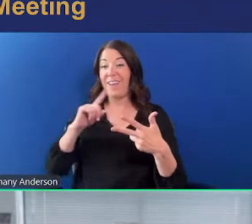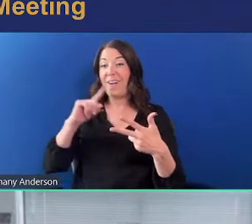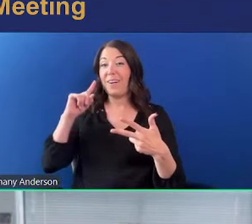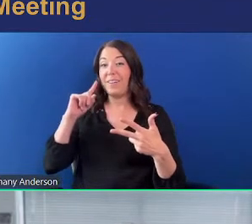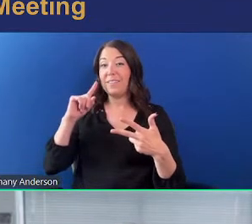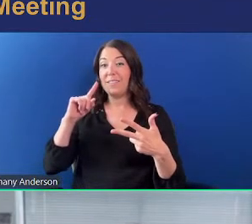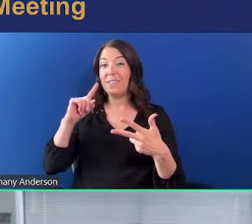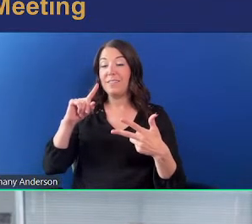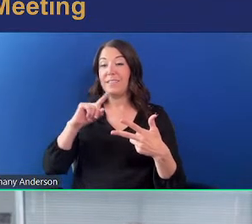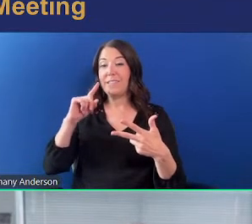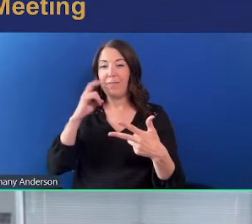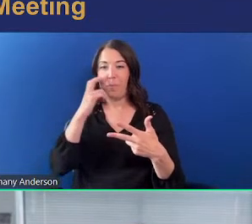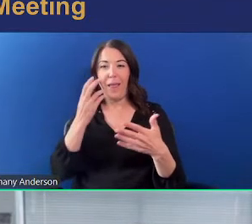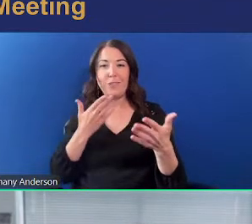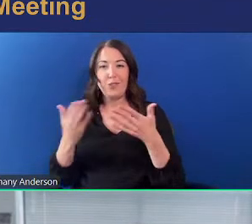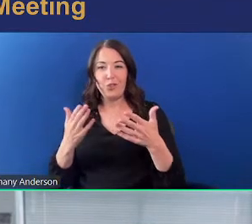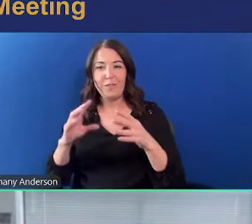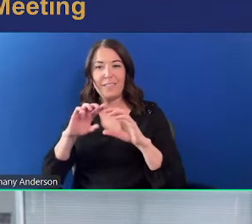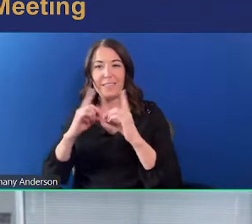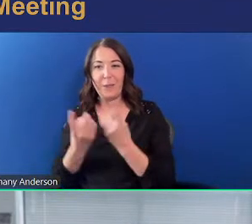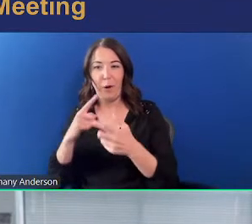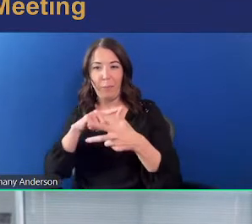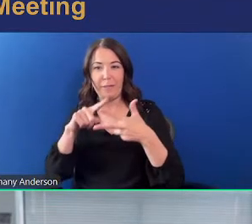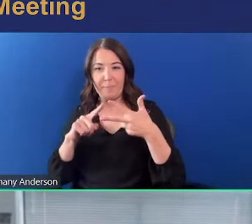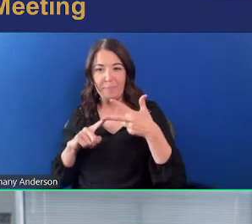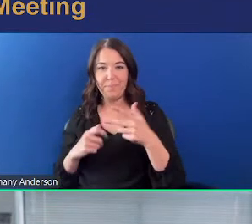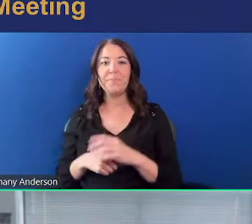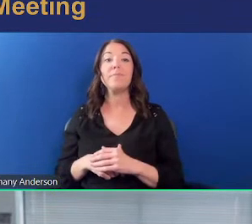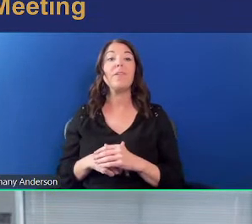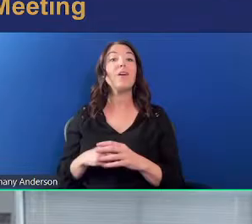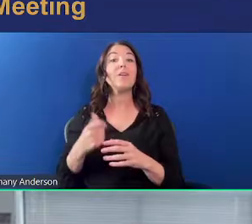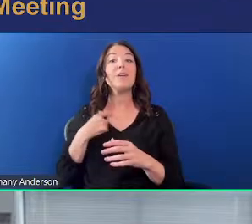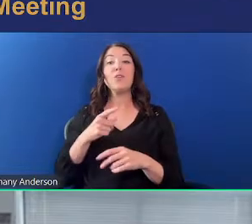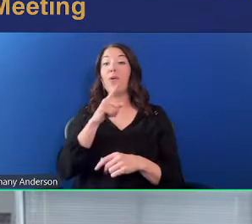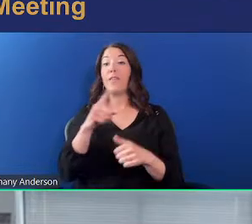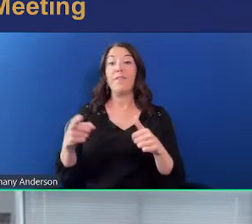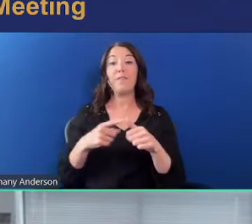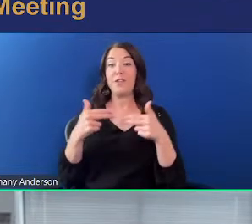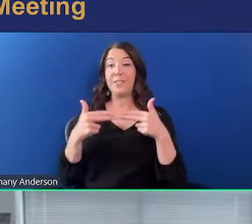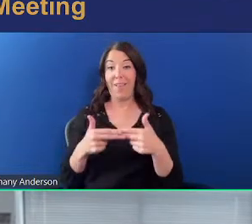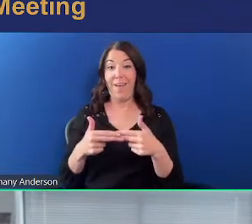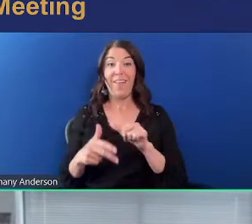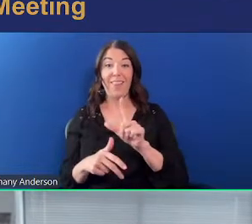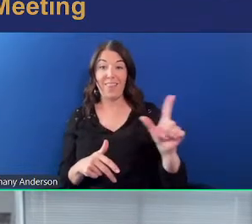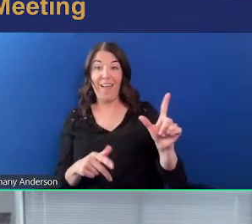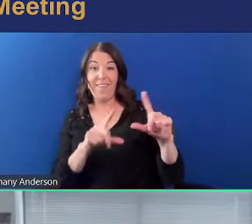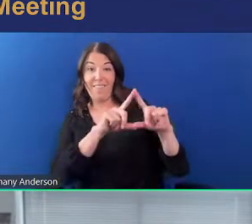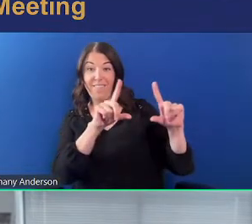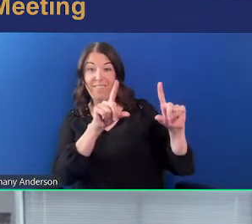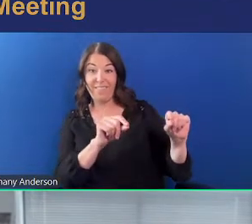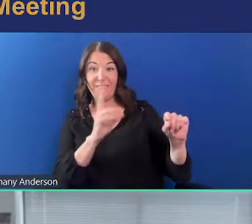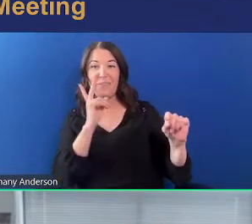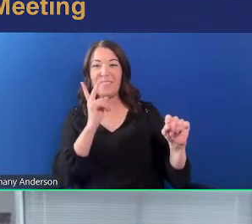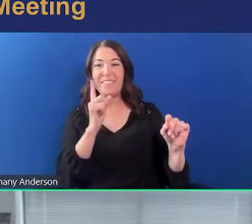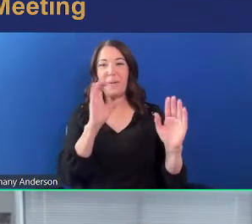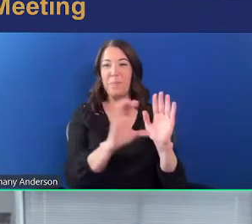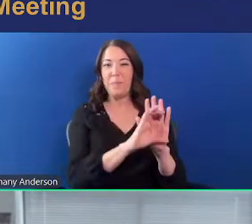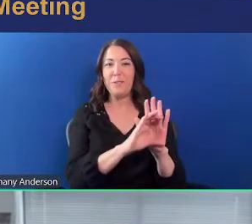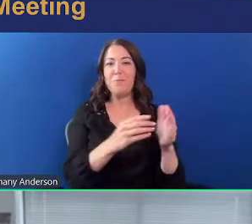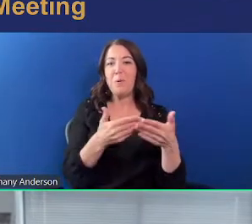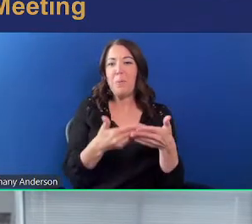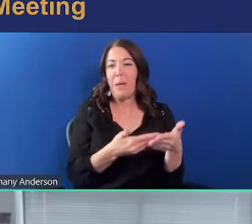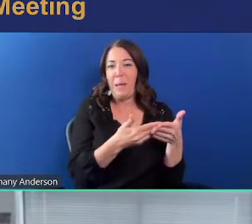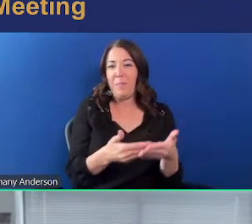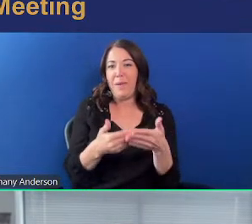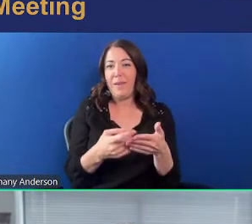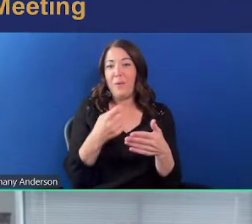deafblind services department. So on this first slide on the left, you'll see a photo of a baby that was